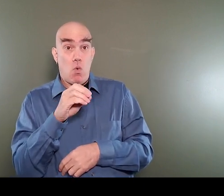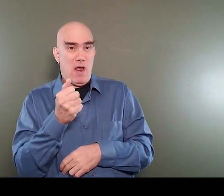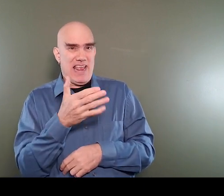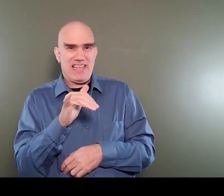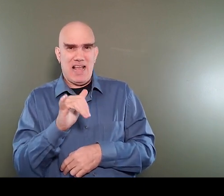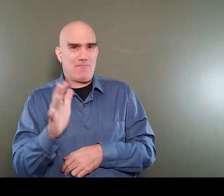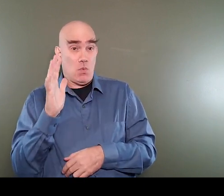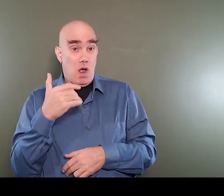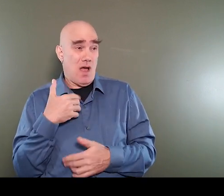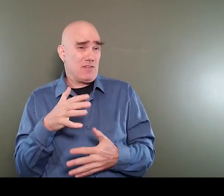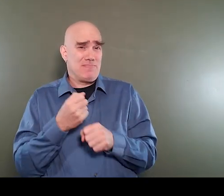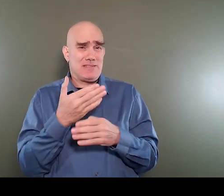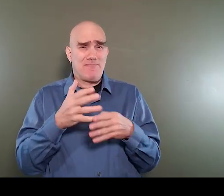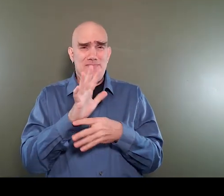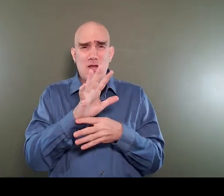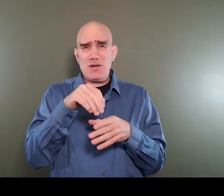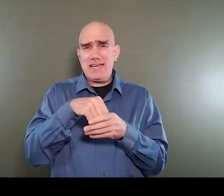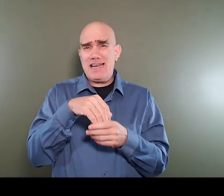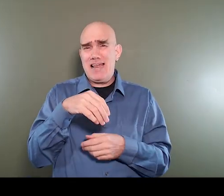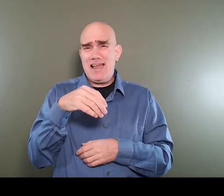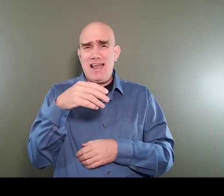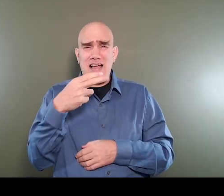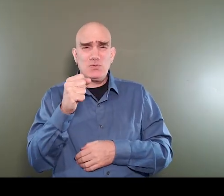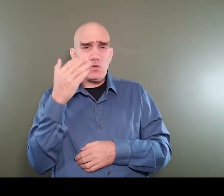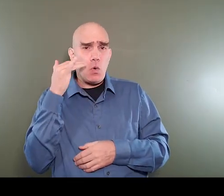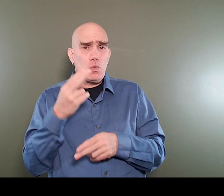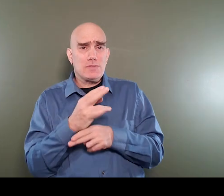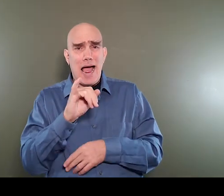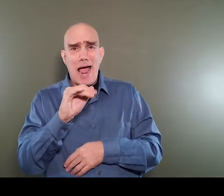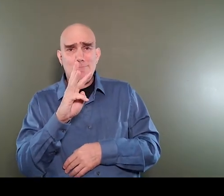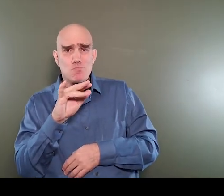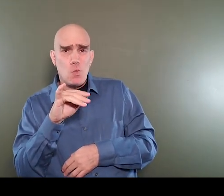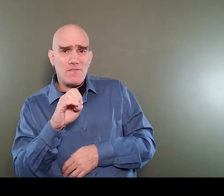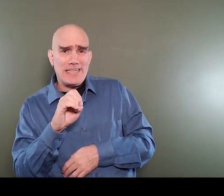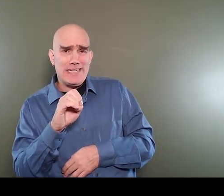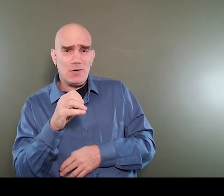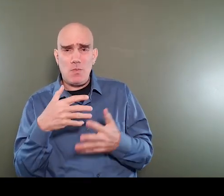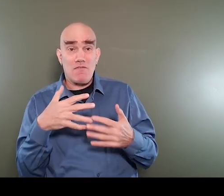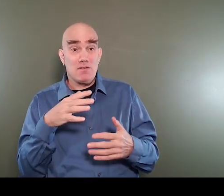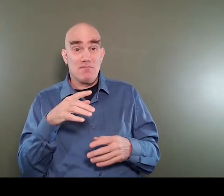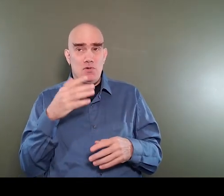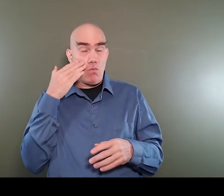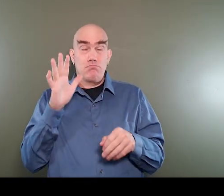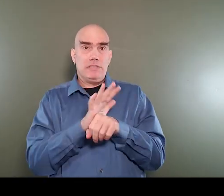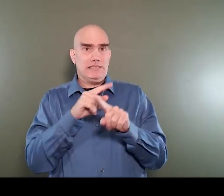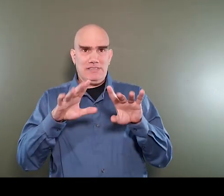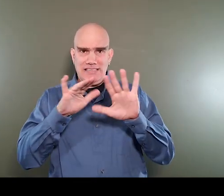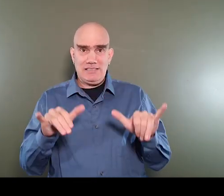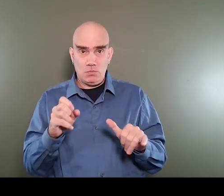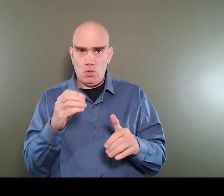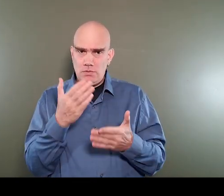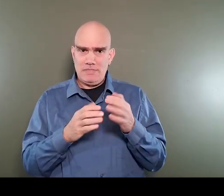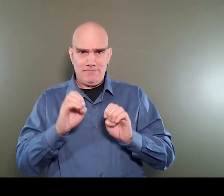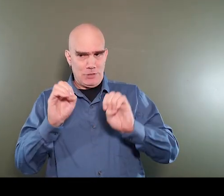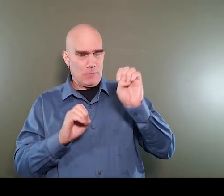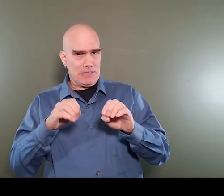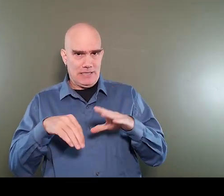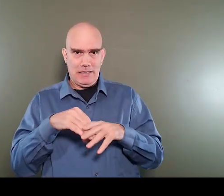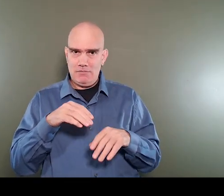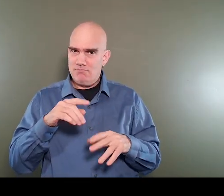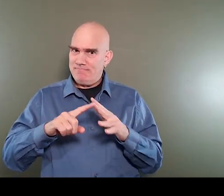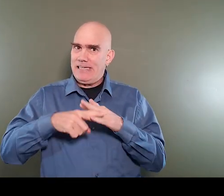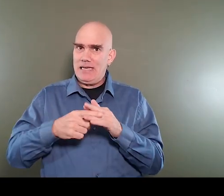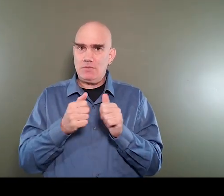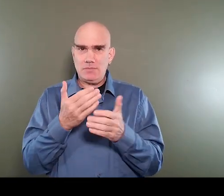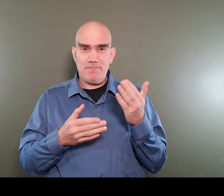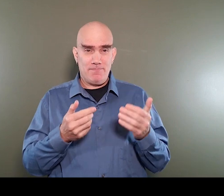anything. I made some videos in high school using like iMovie and things like that. It was, yeah, a totally different system. But there was some experimentation in the